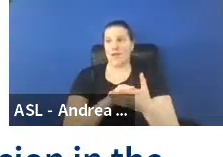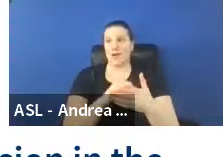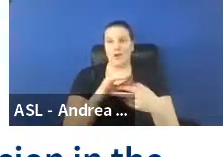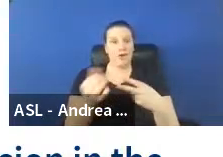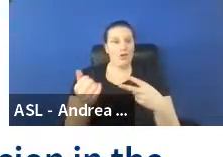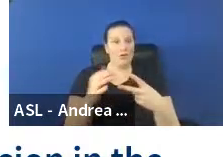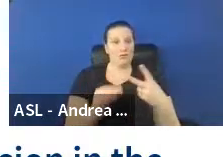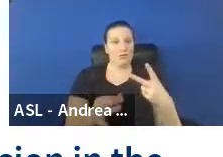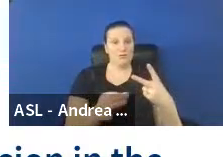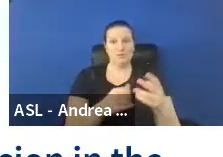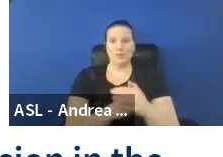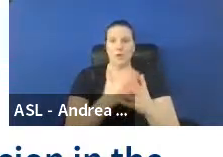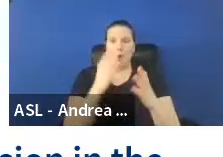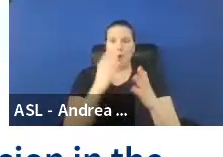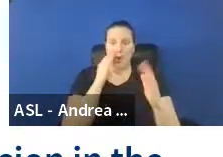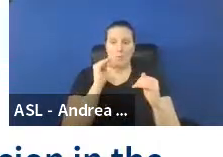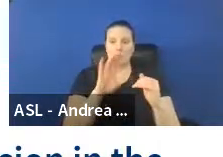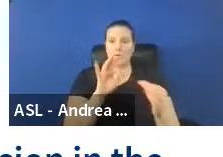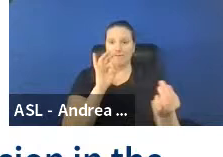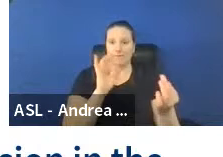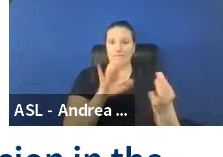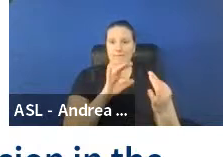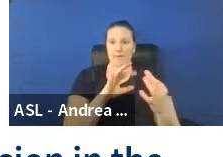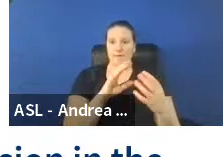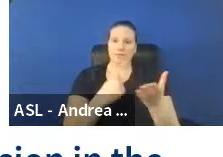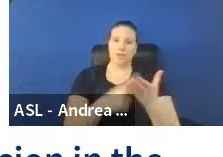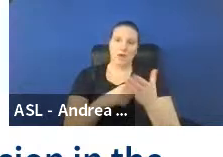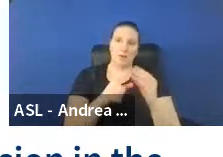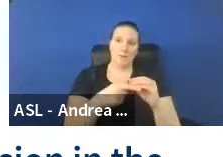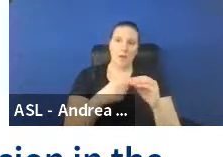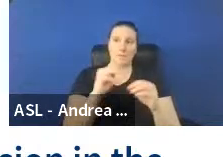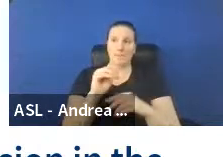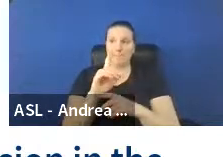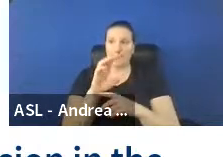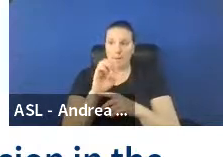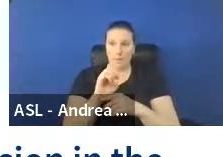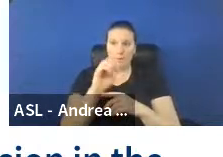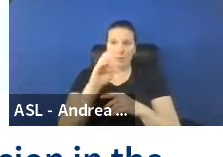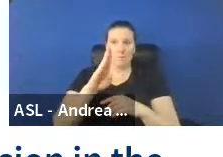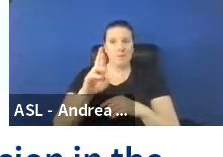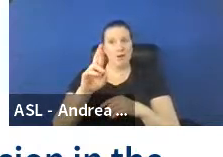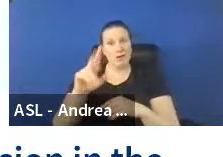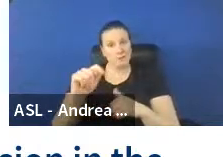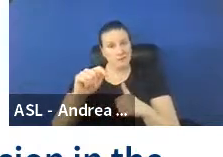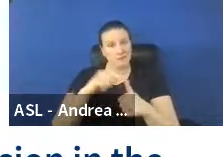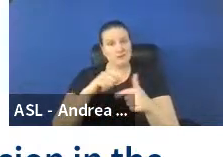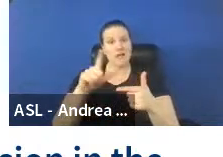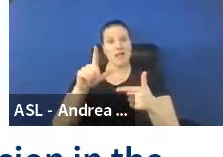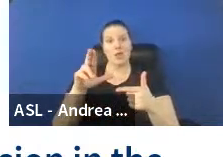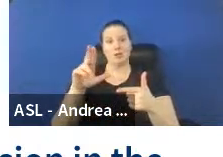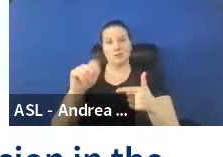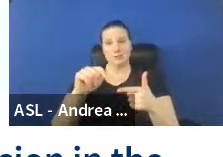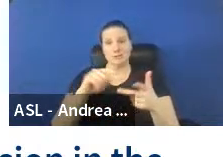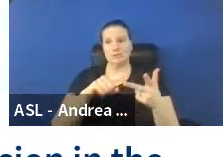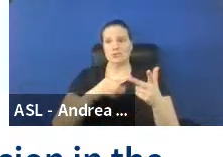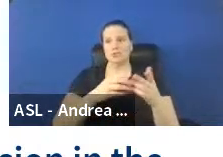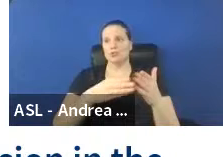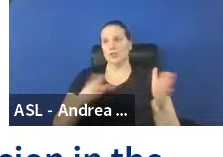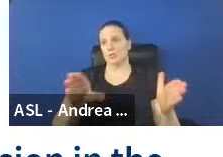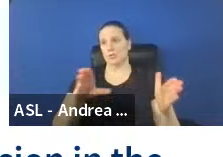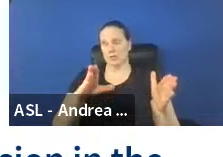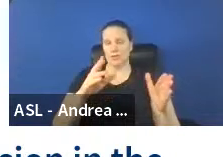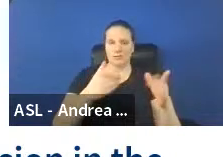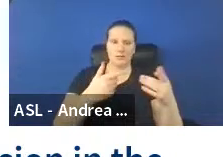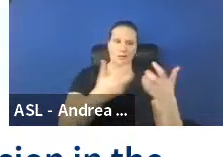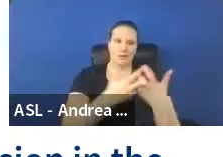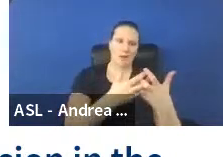hoping to get your feedback on things like mode, so BRT and LRT, the general alignment, and then other